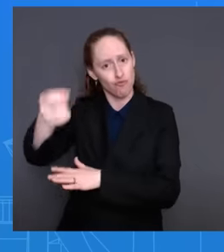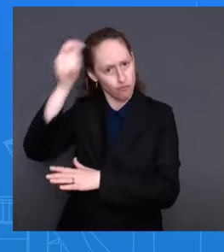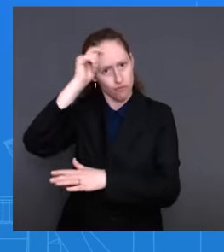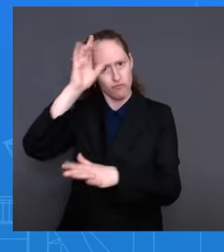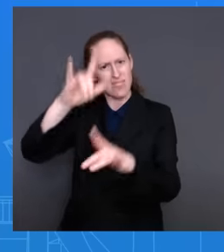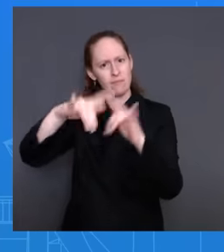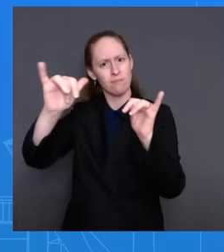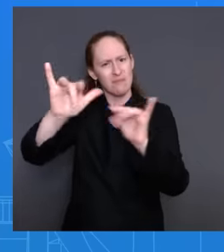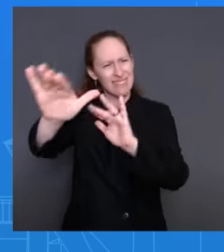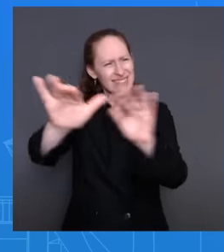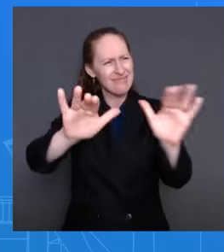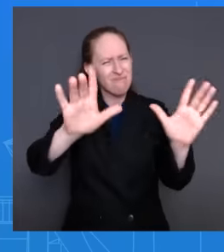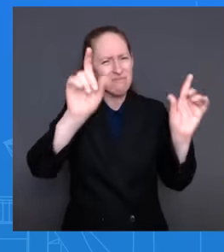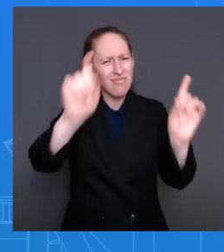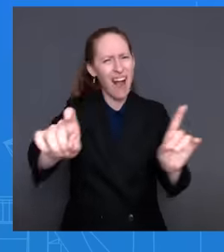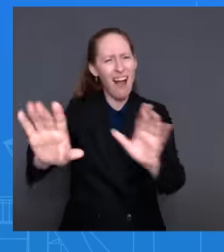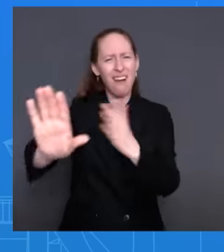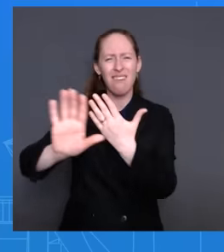That's not an approach